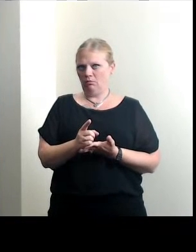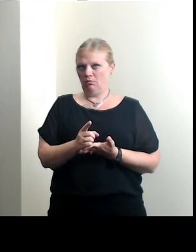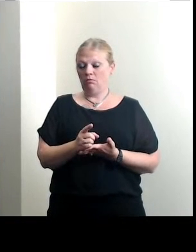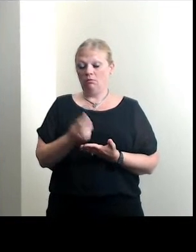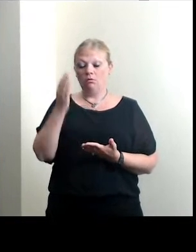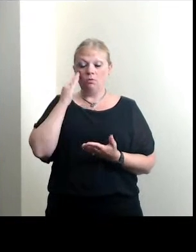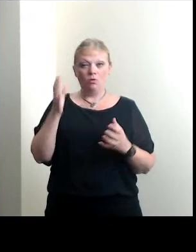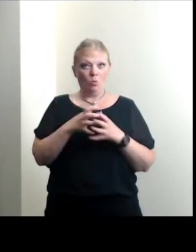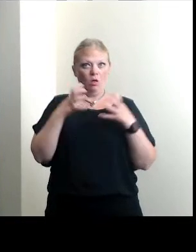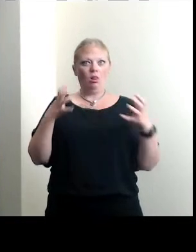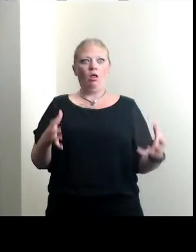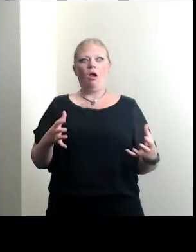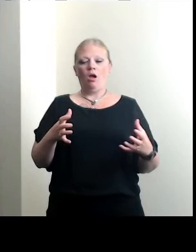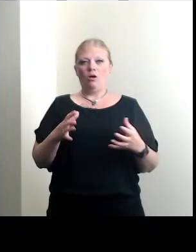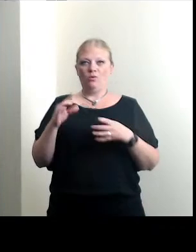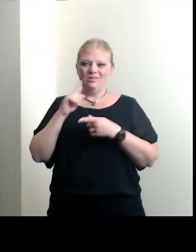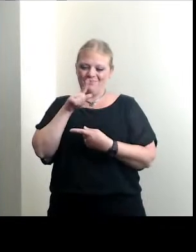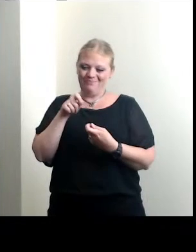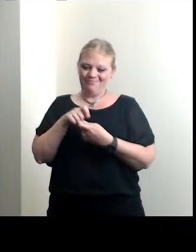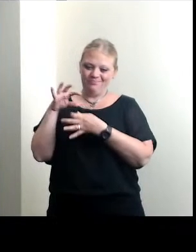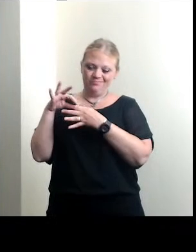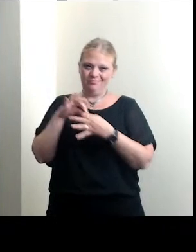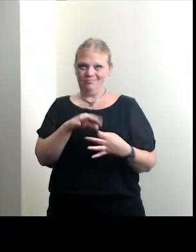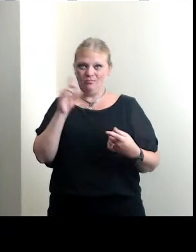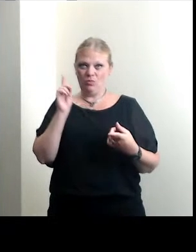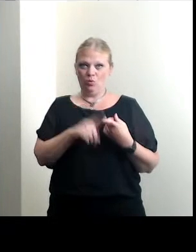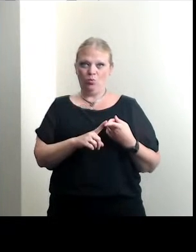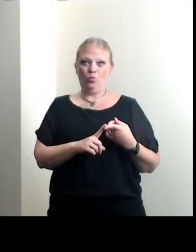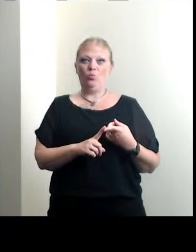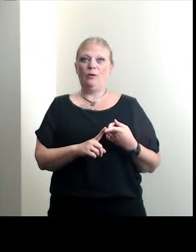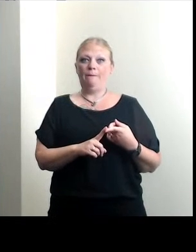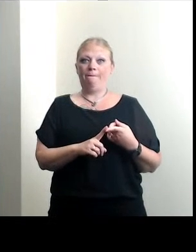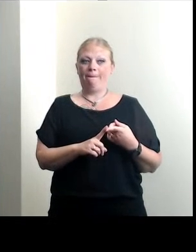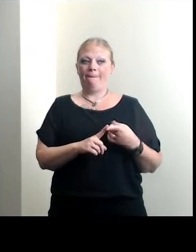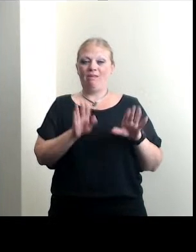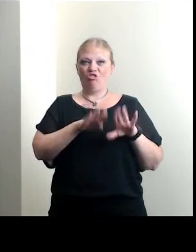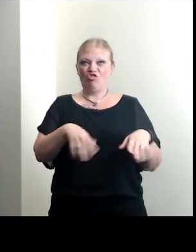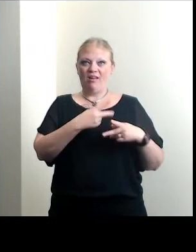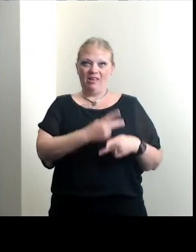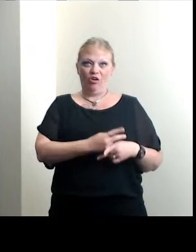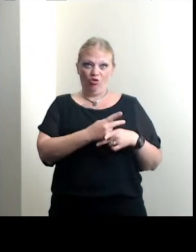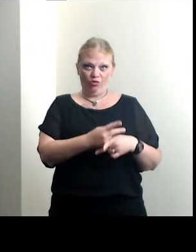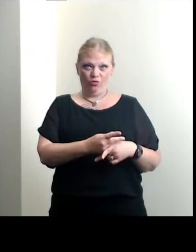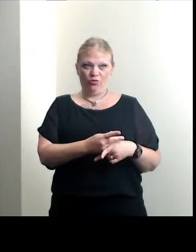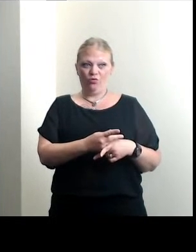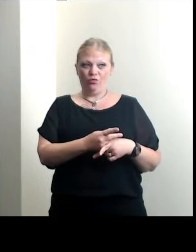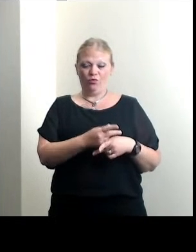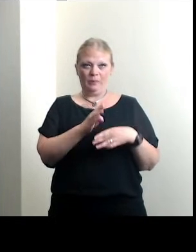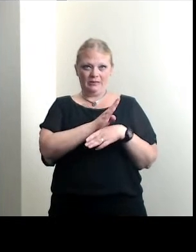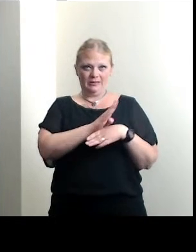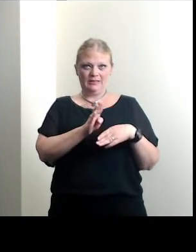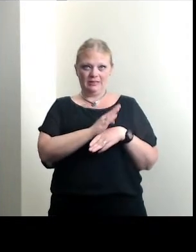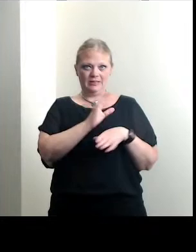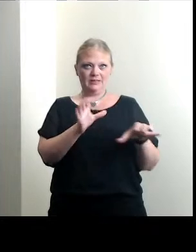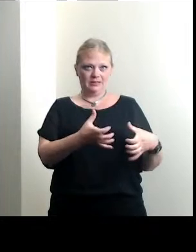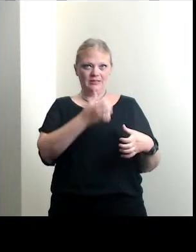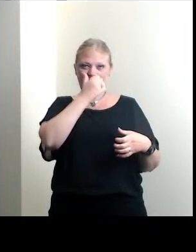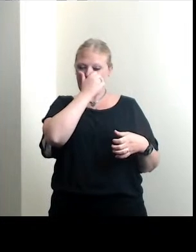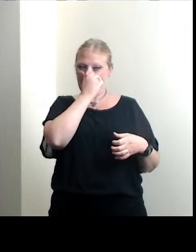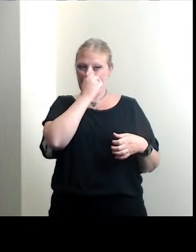know a lot of that was directly related to a child care entity as well